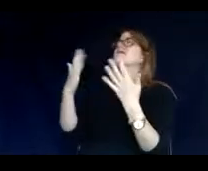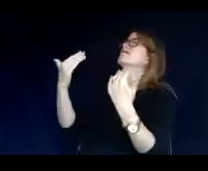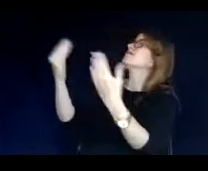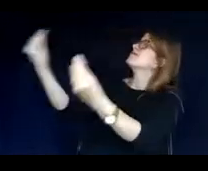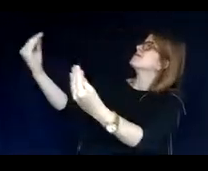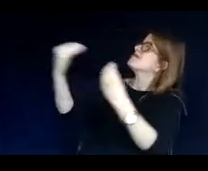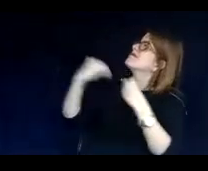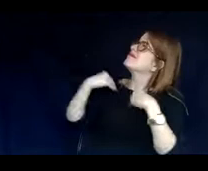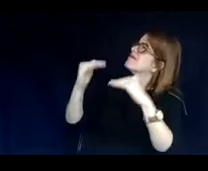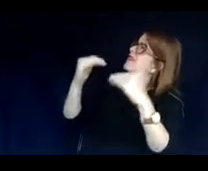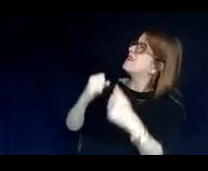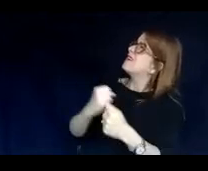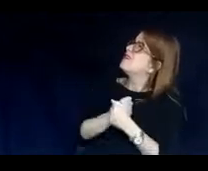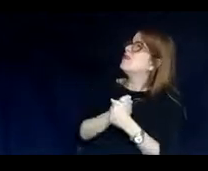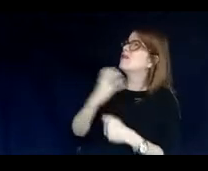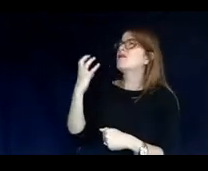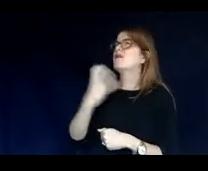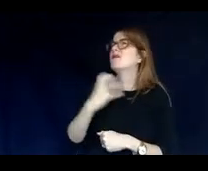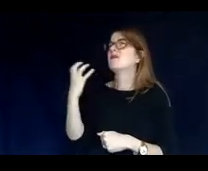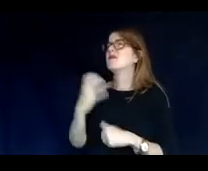Bring me a higher.